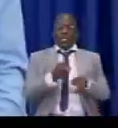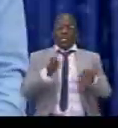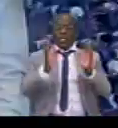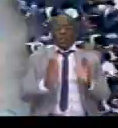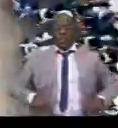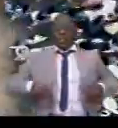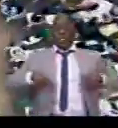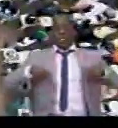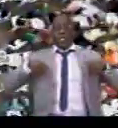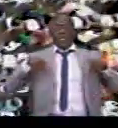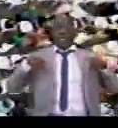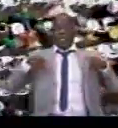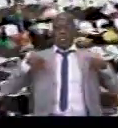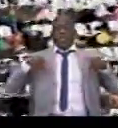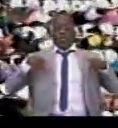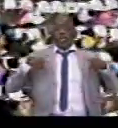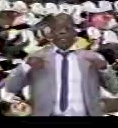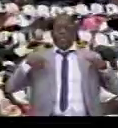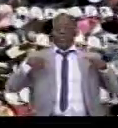Redeemer